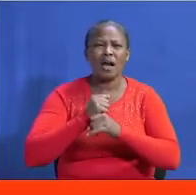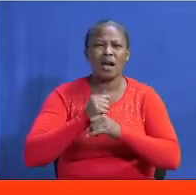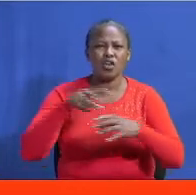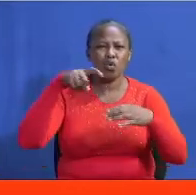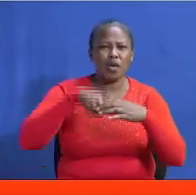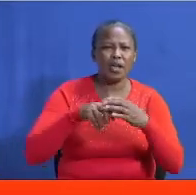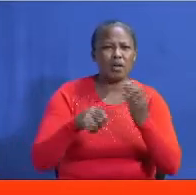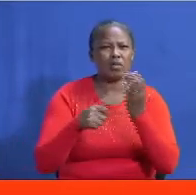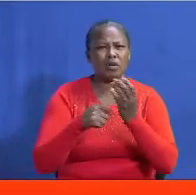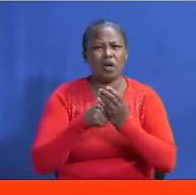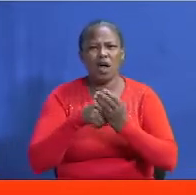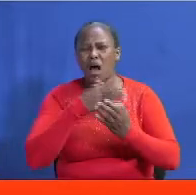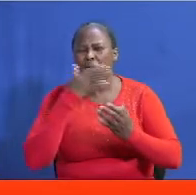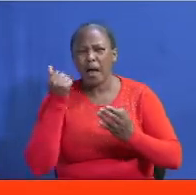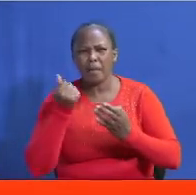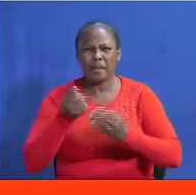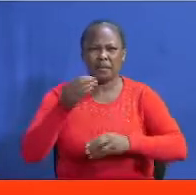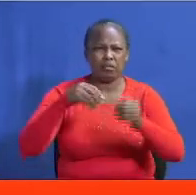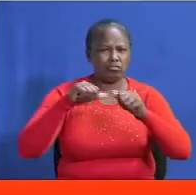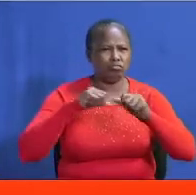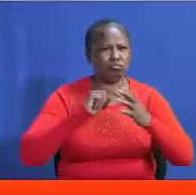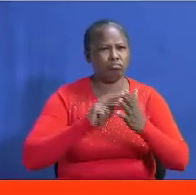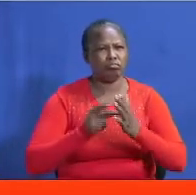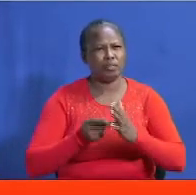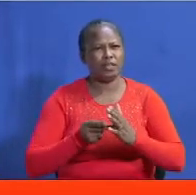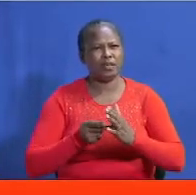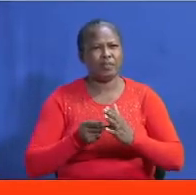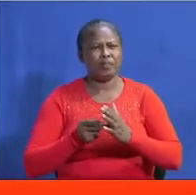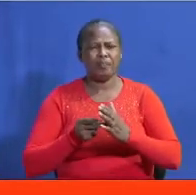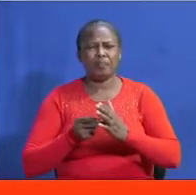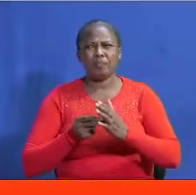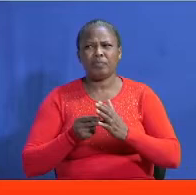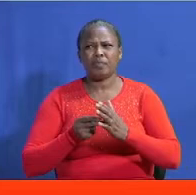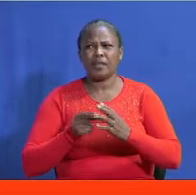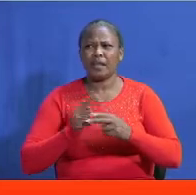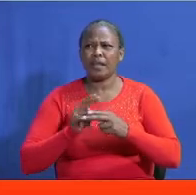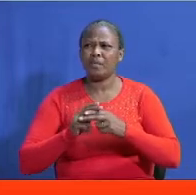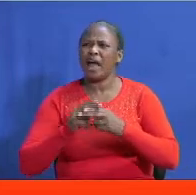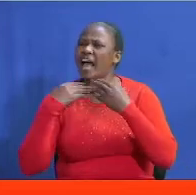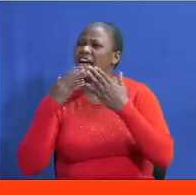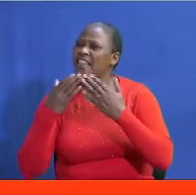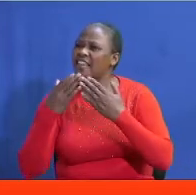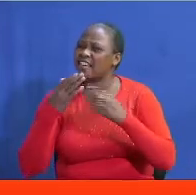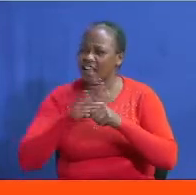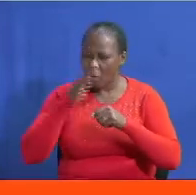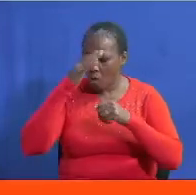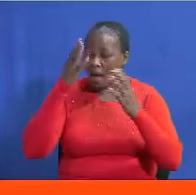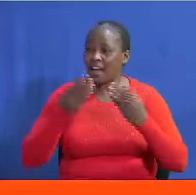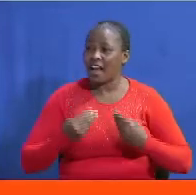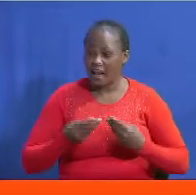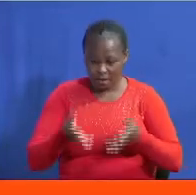to better the election process. So, Mr. Anthony, thank you so much for dedicating your time for this